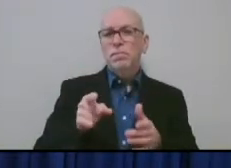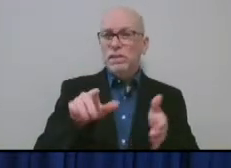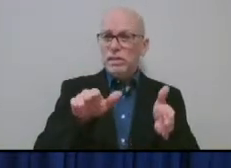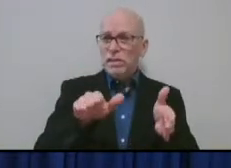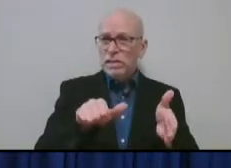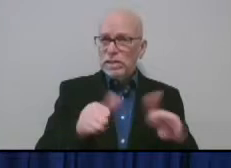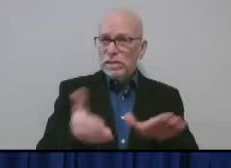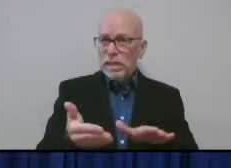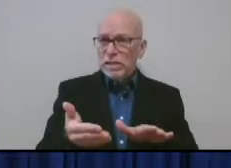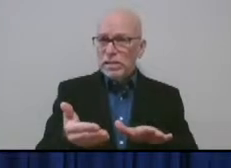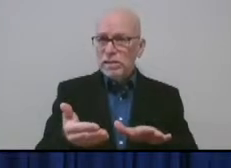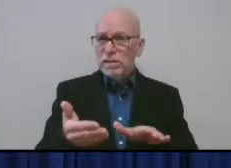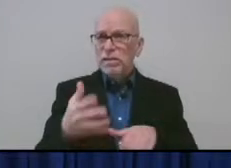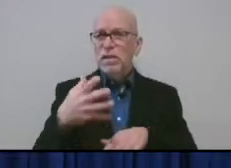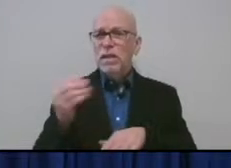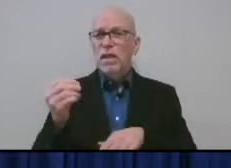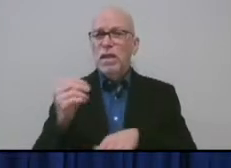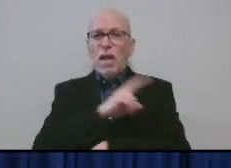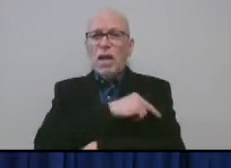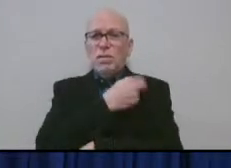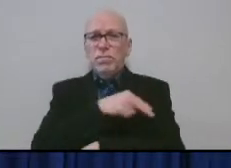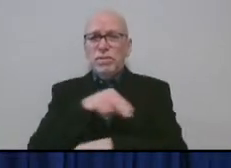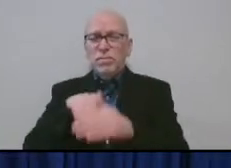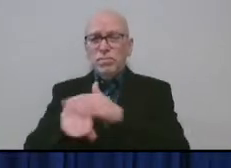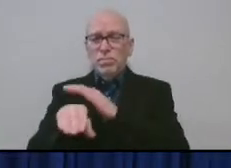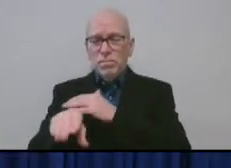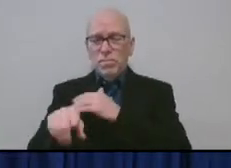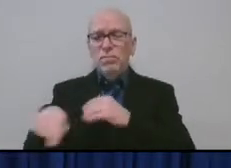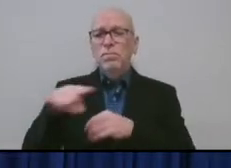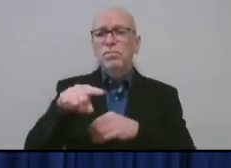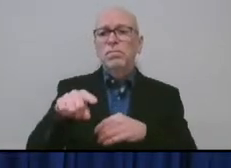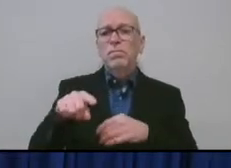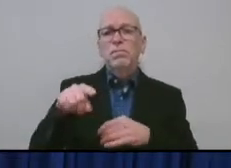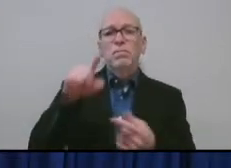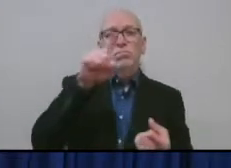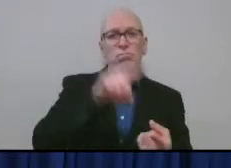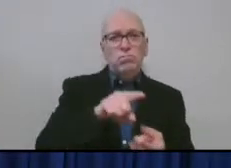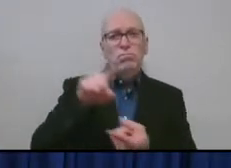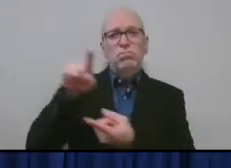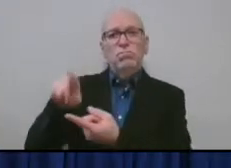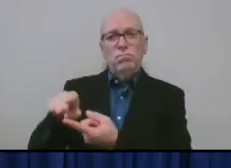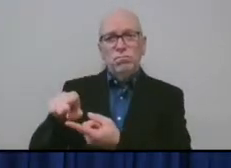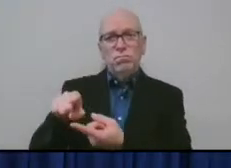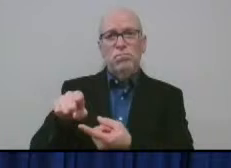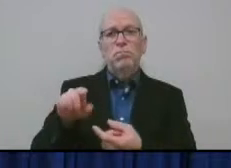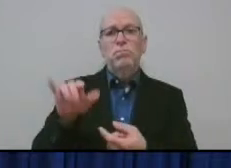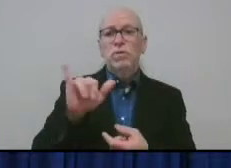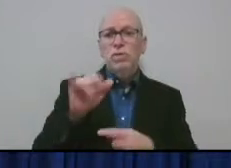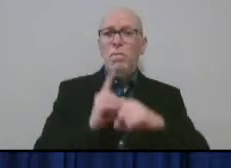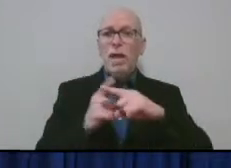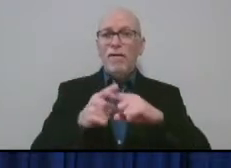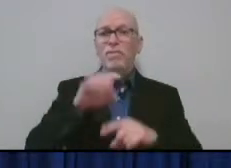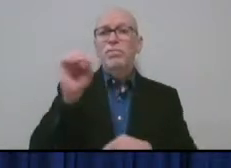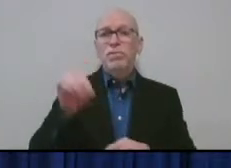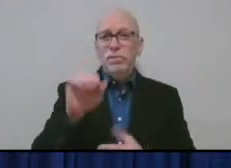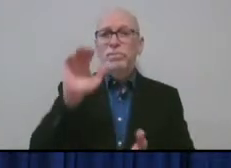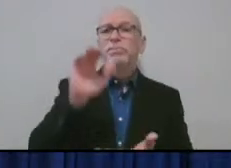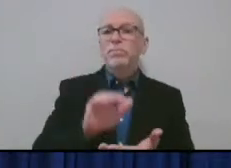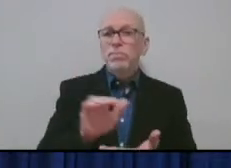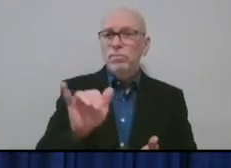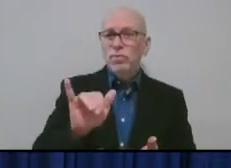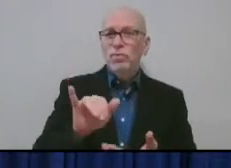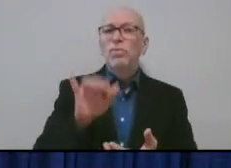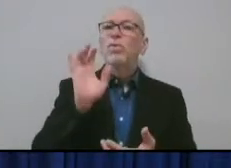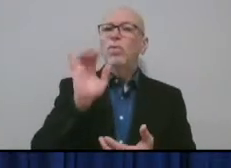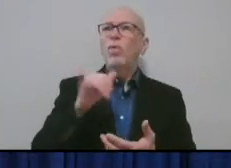and our hospitalizations have gone down. So has our positivity rate. You know, those were we